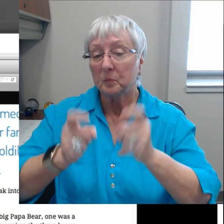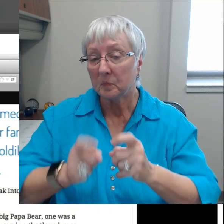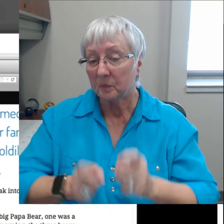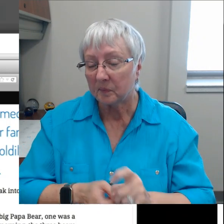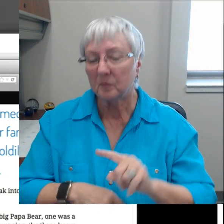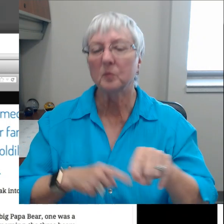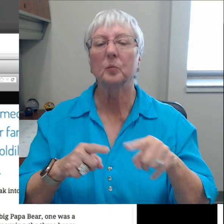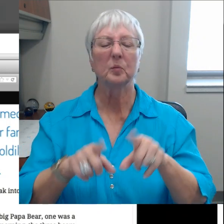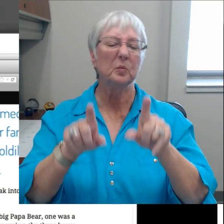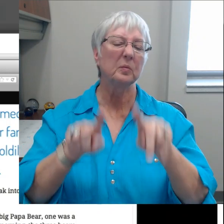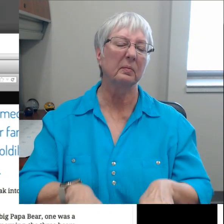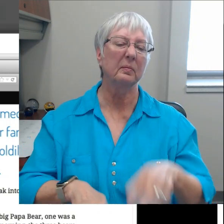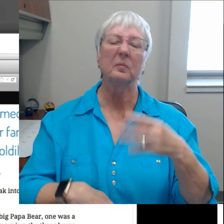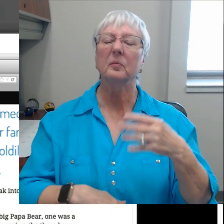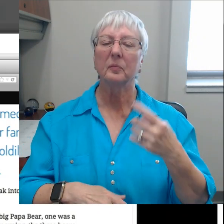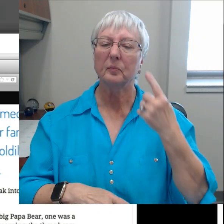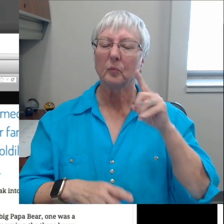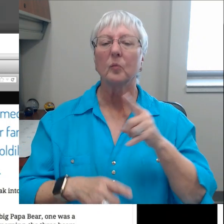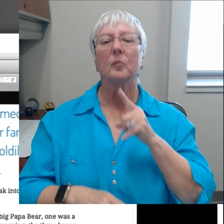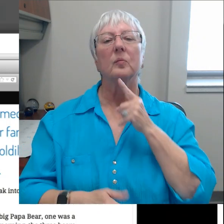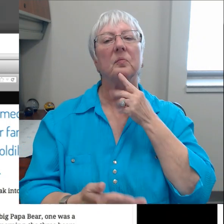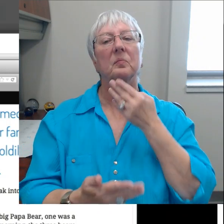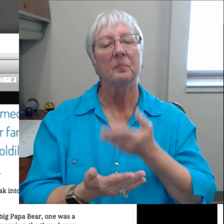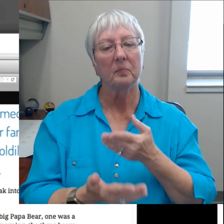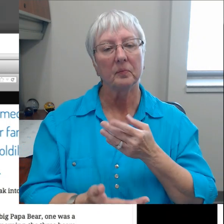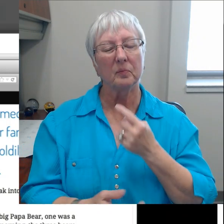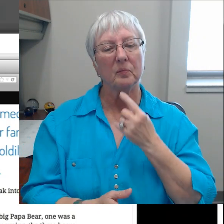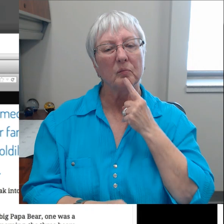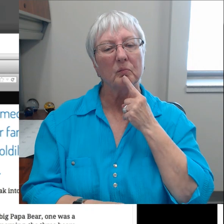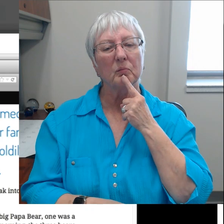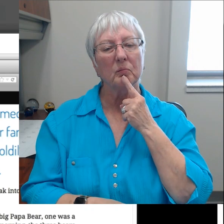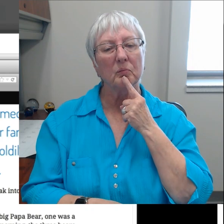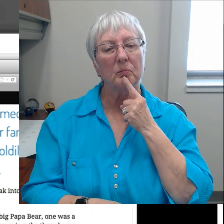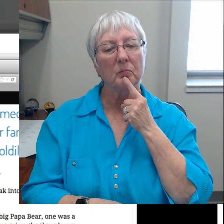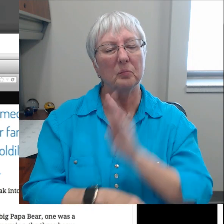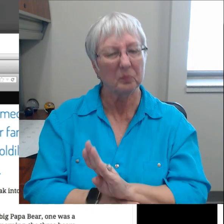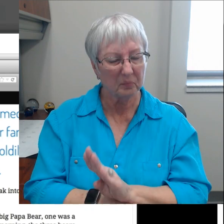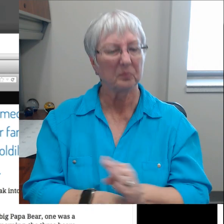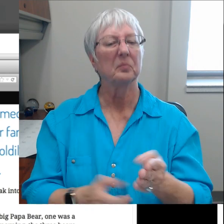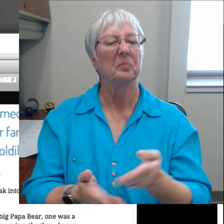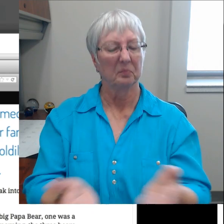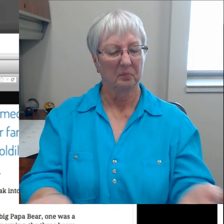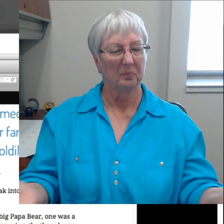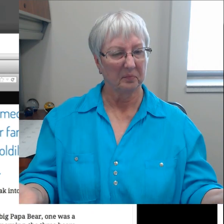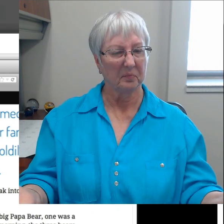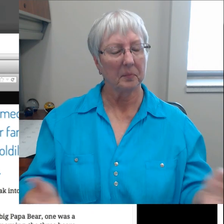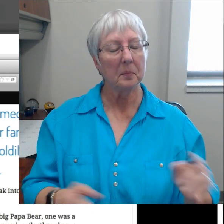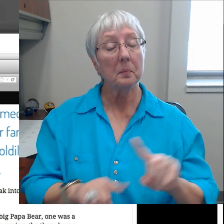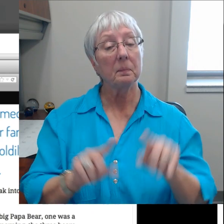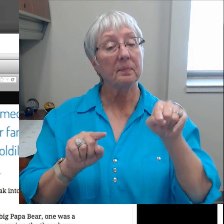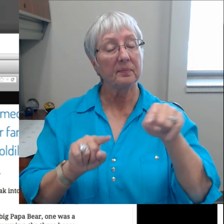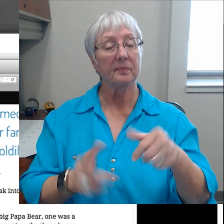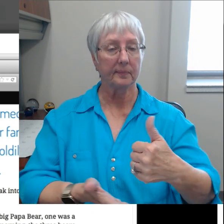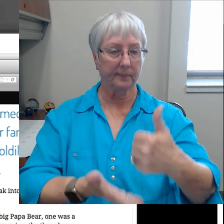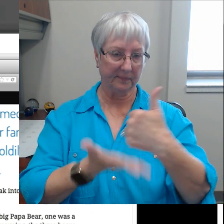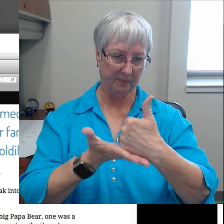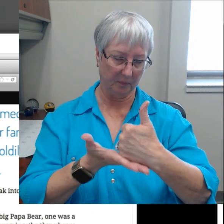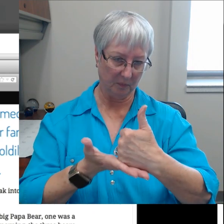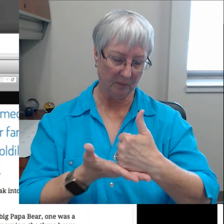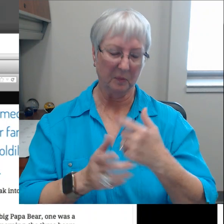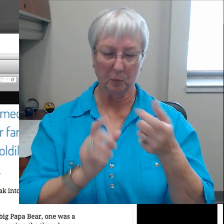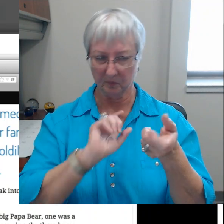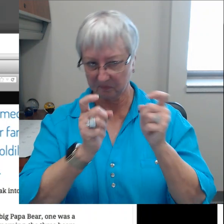actual devices and in real contexts, not just a browser-based resizing tool. This gets us off to a great start and lets us change a number of